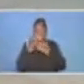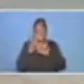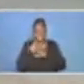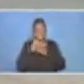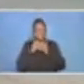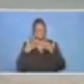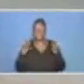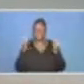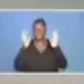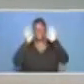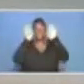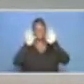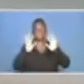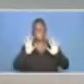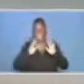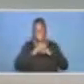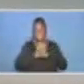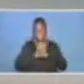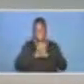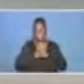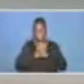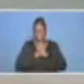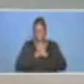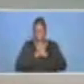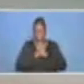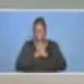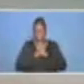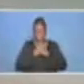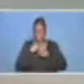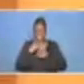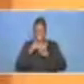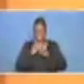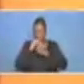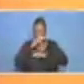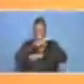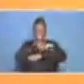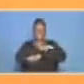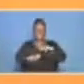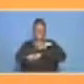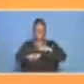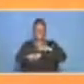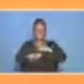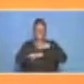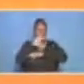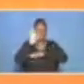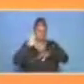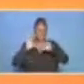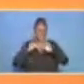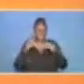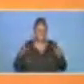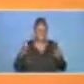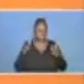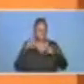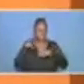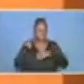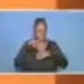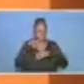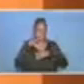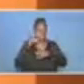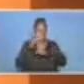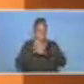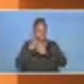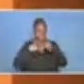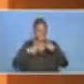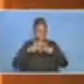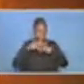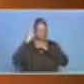just absolutely stunning. I think a combination of relaxation and adventure, and I think that's what you get when you come to the